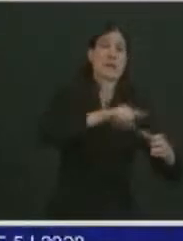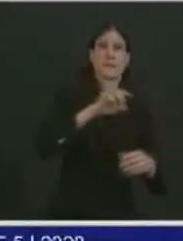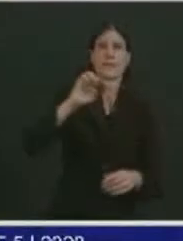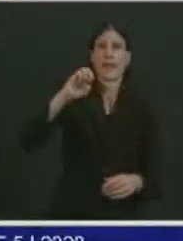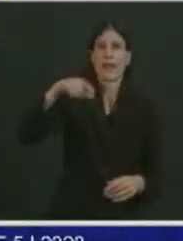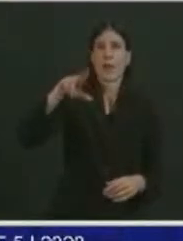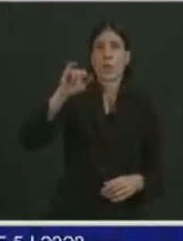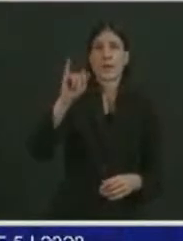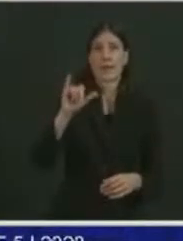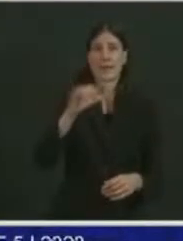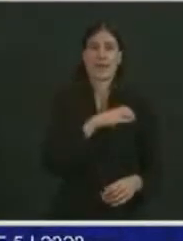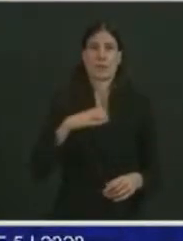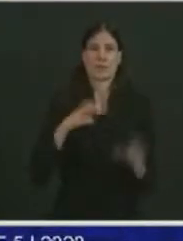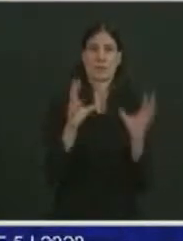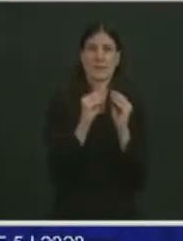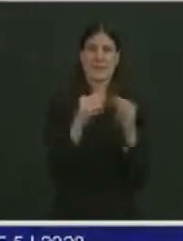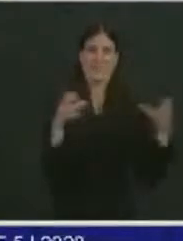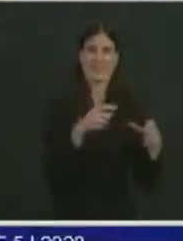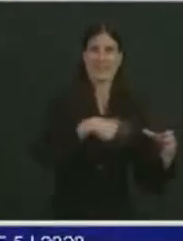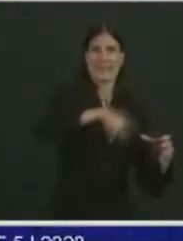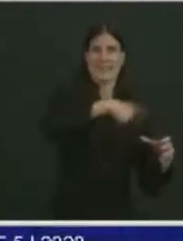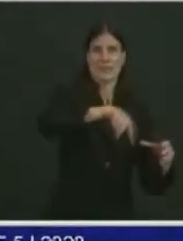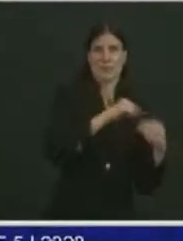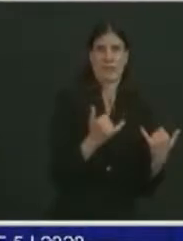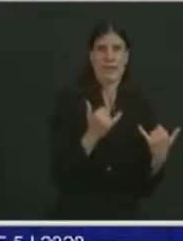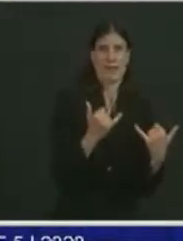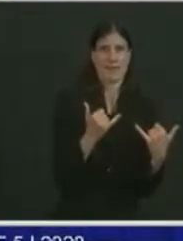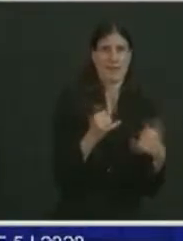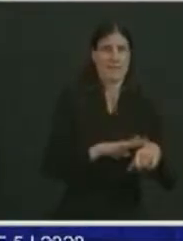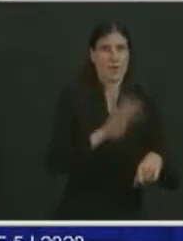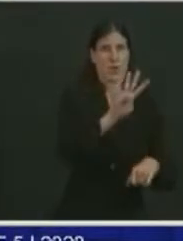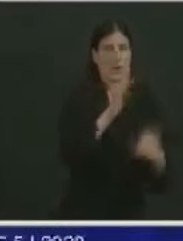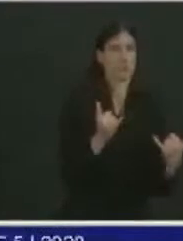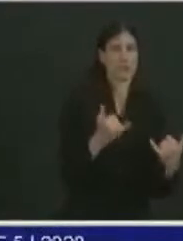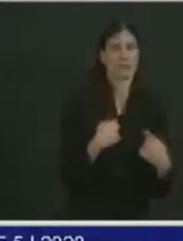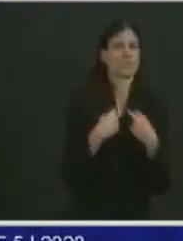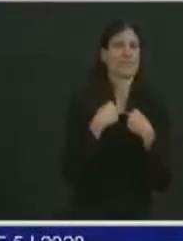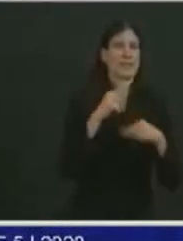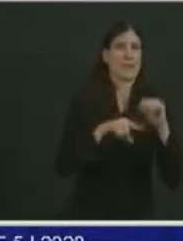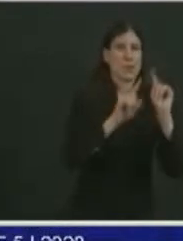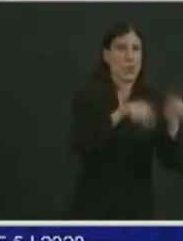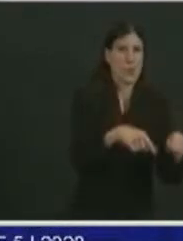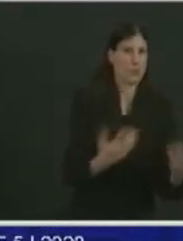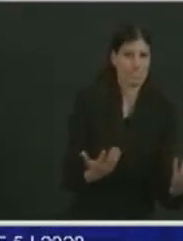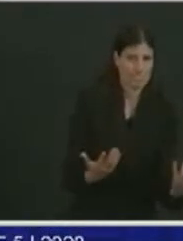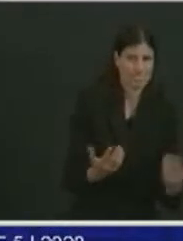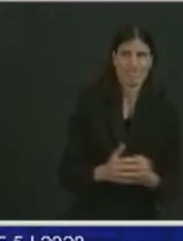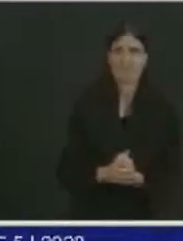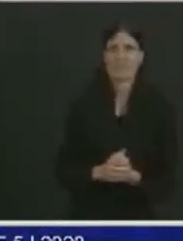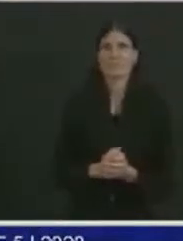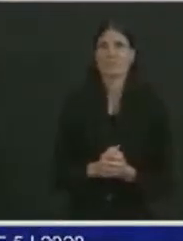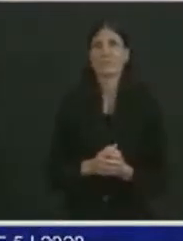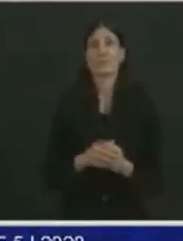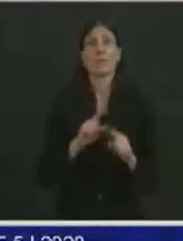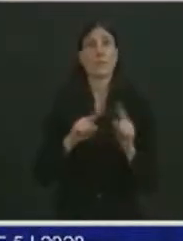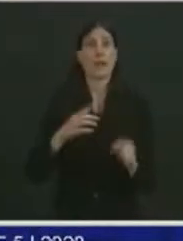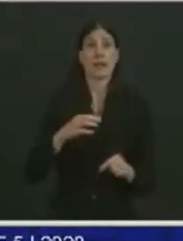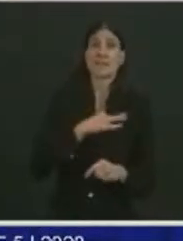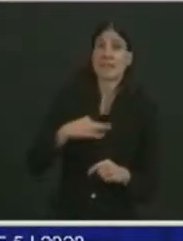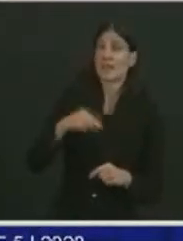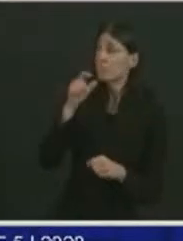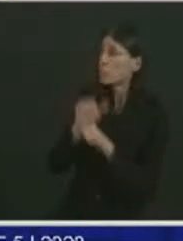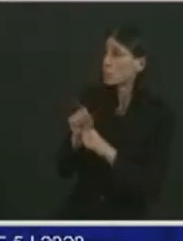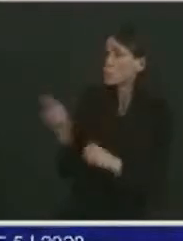be there today, but many of my staff are, and I am fully supportive of the